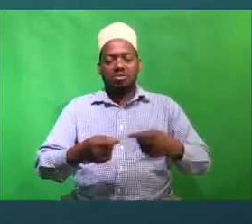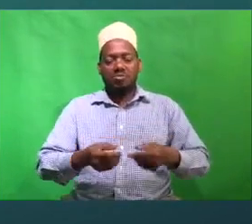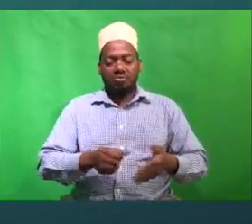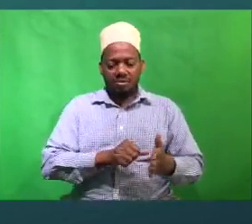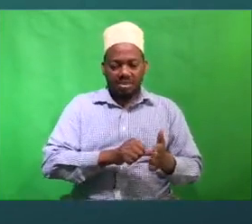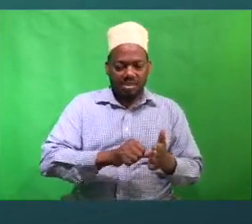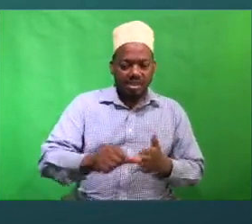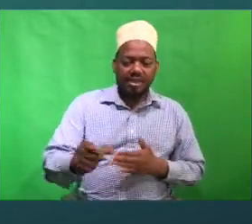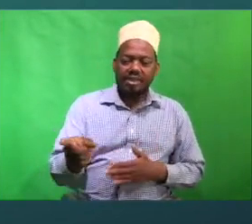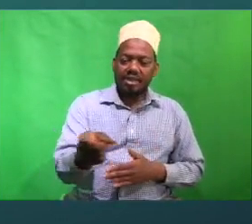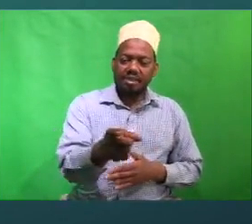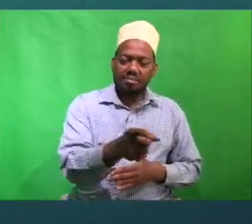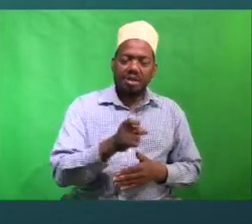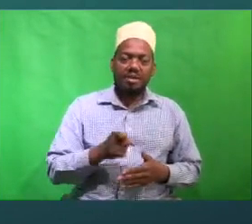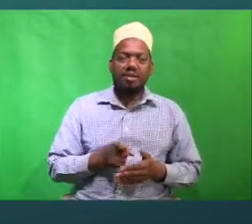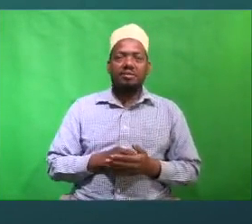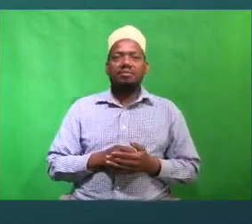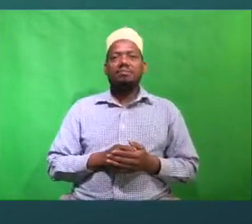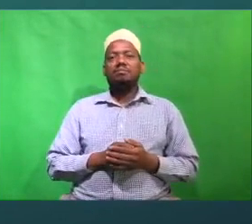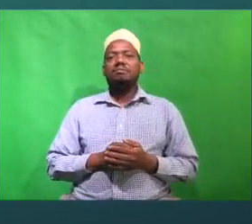selling and buying.